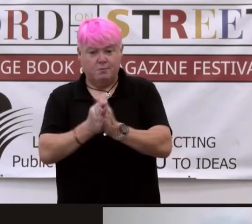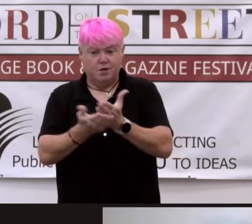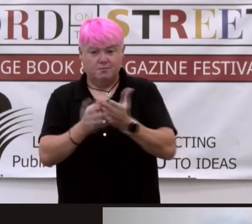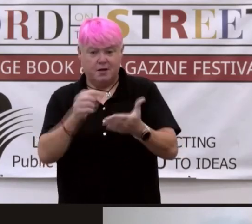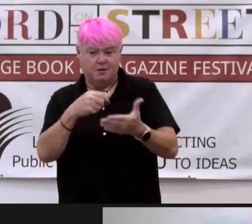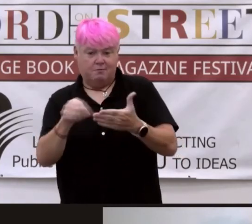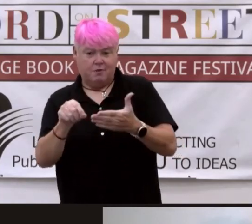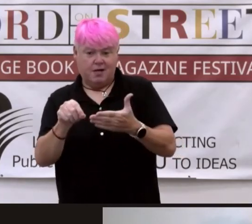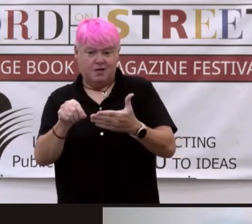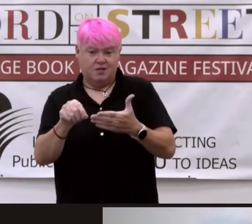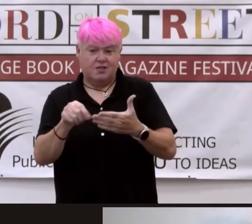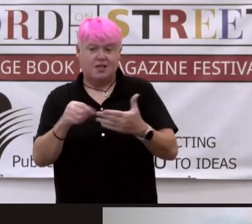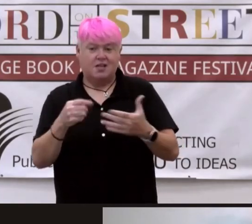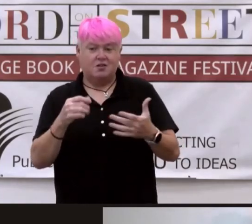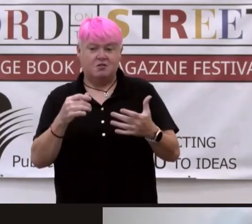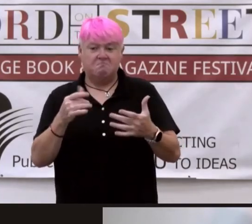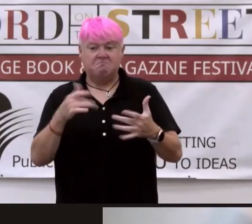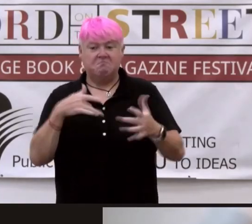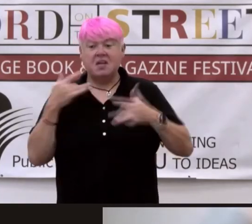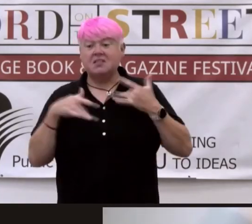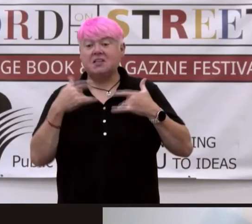you're really excited about right now?